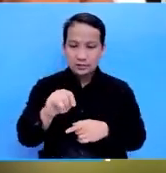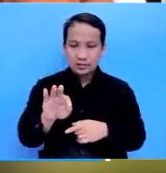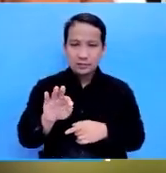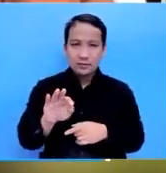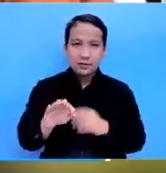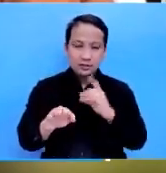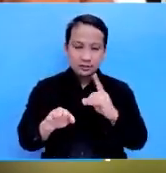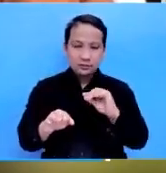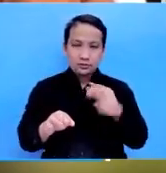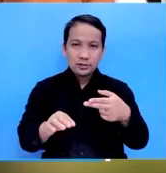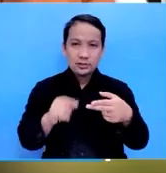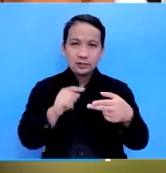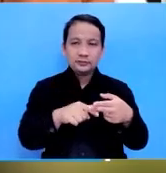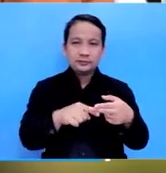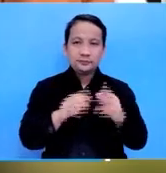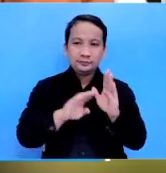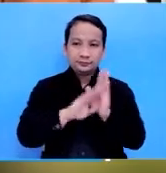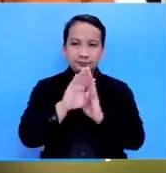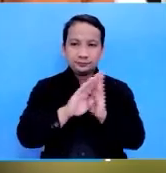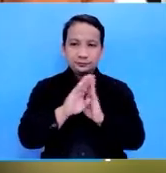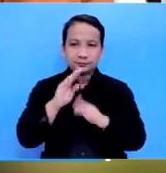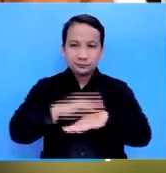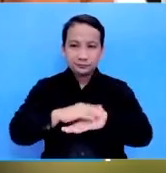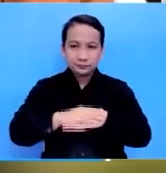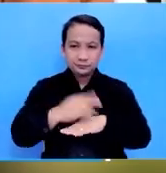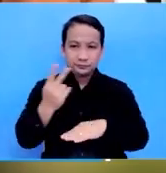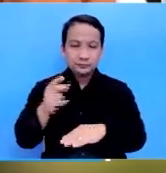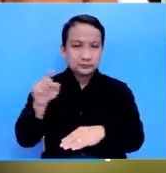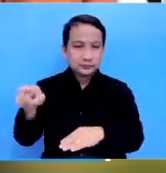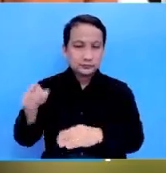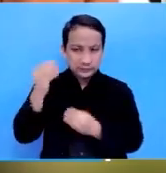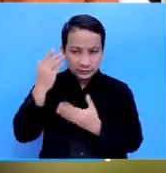DOH for escalating to alert level 2 since sila yung